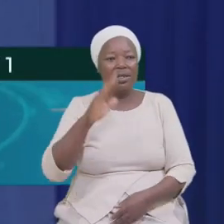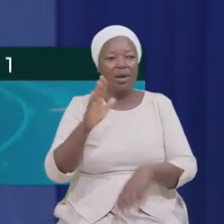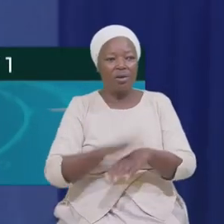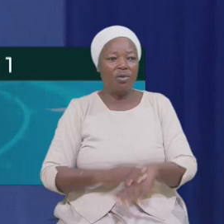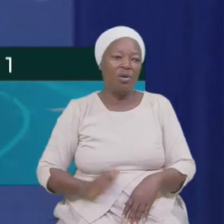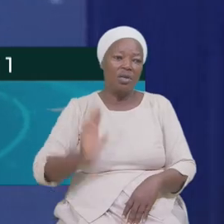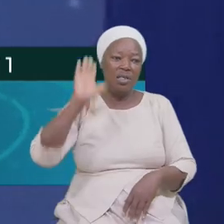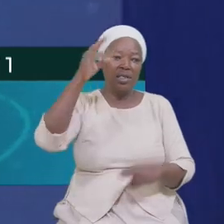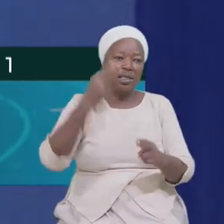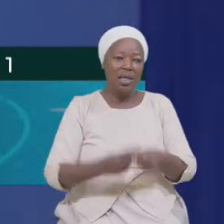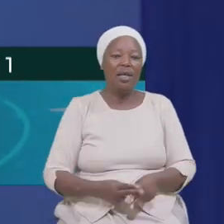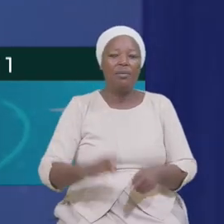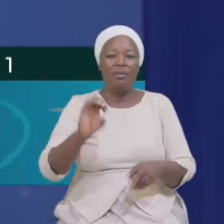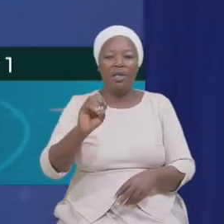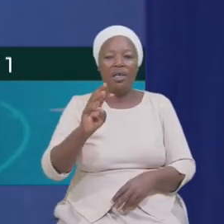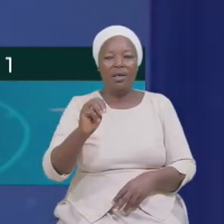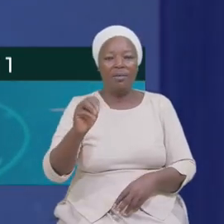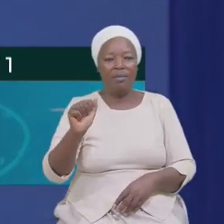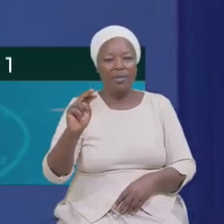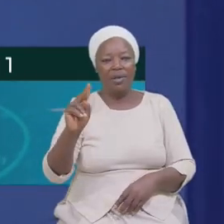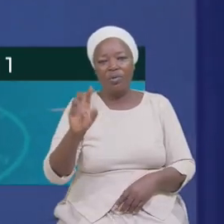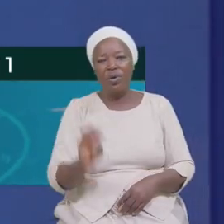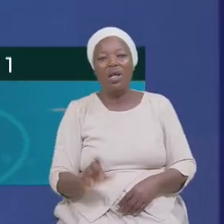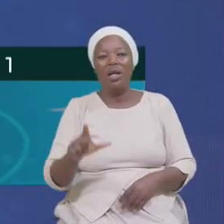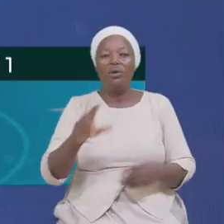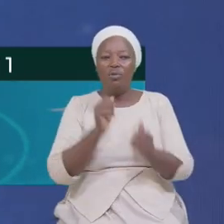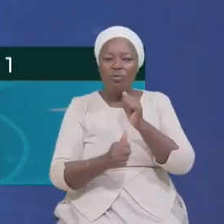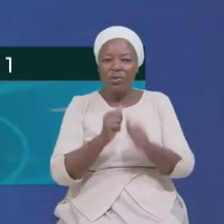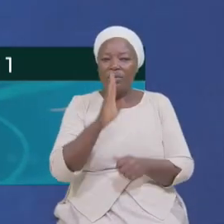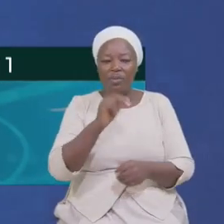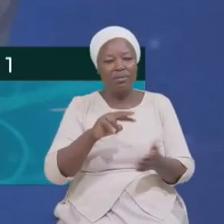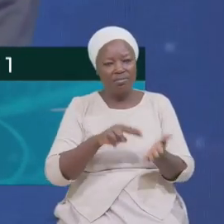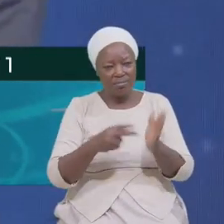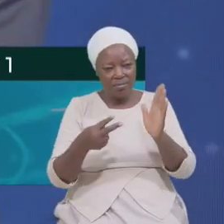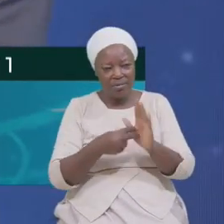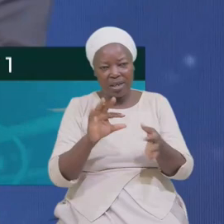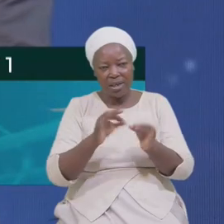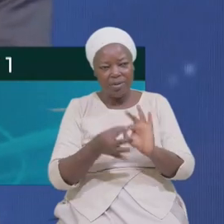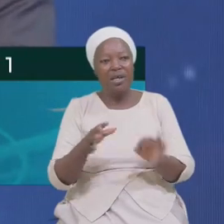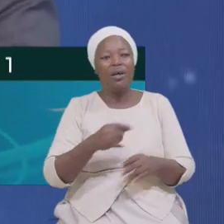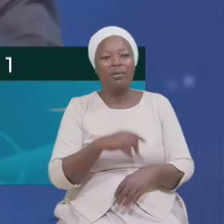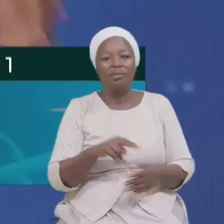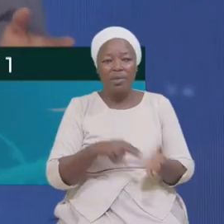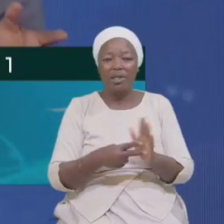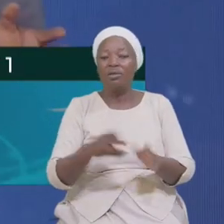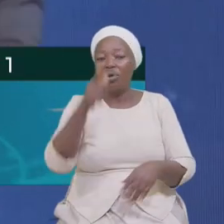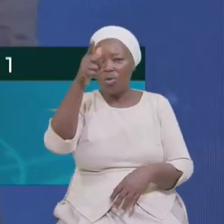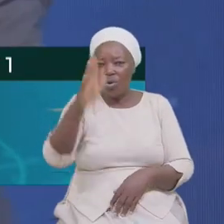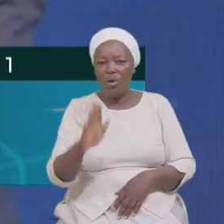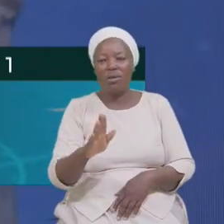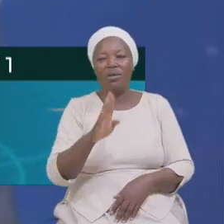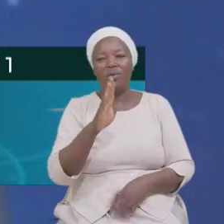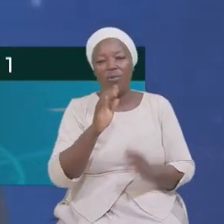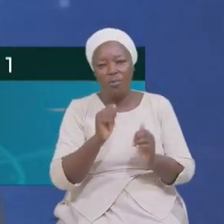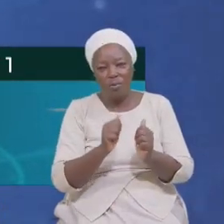name Emmanuel, which being interpreted is God with us. Now